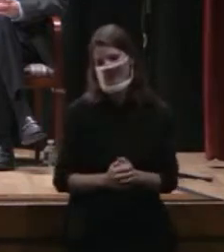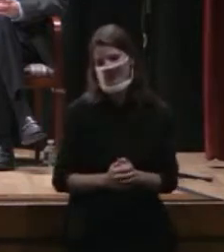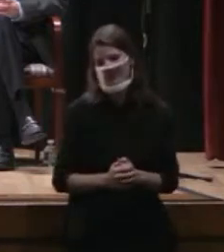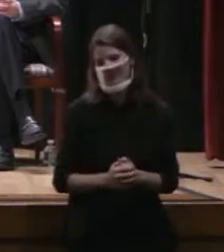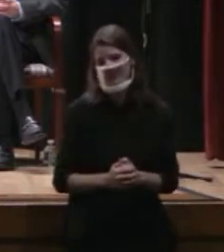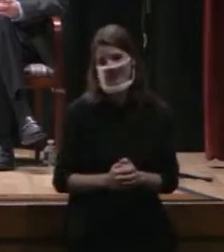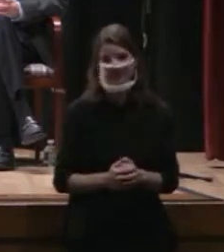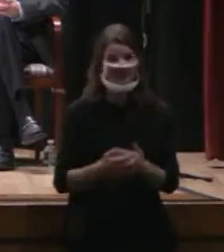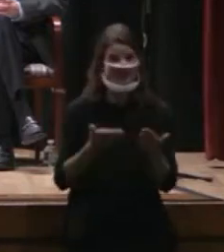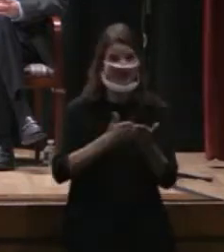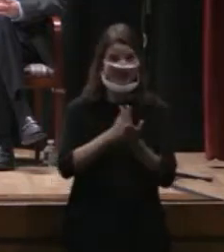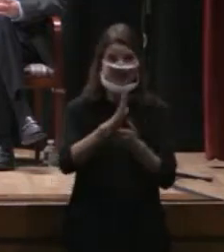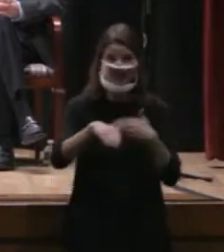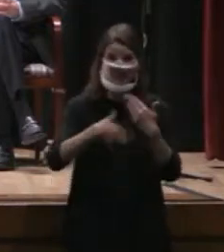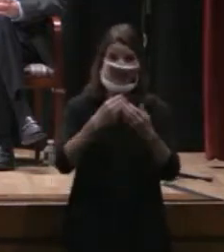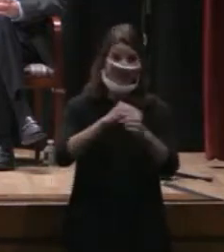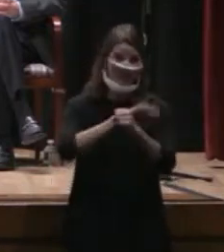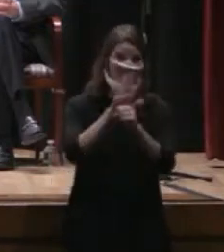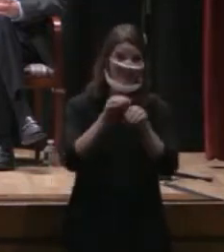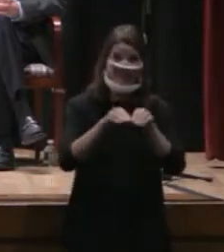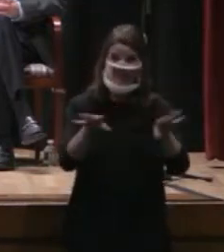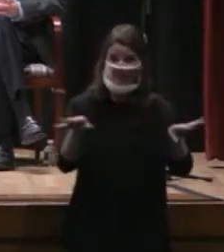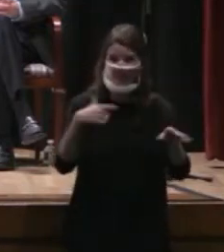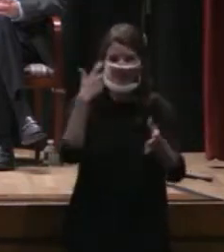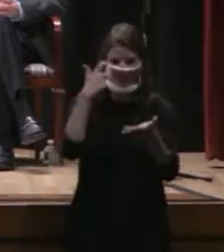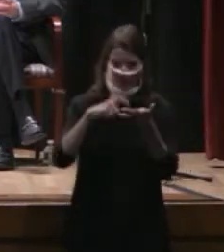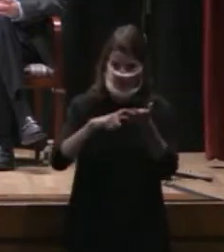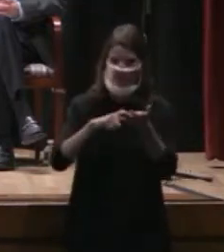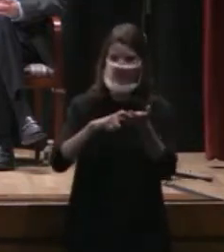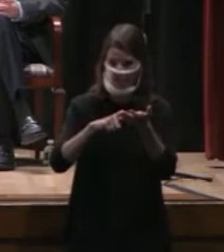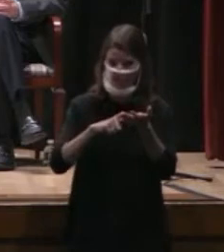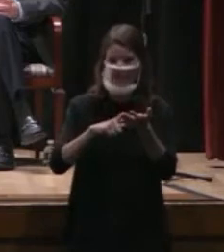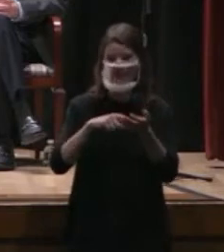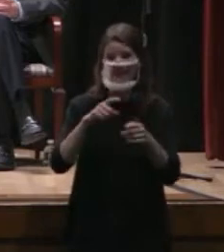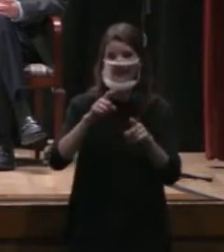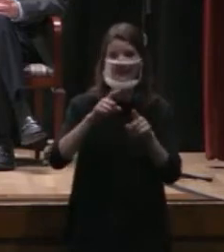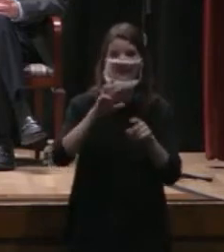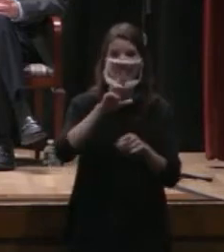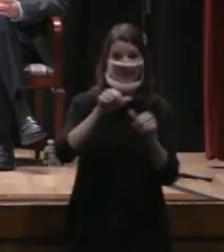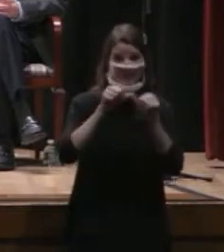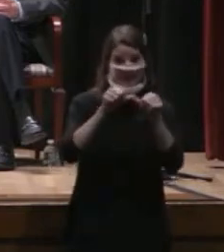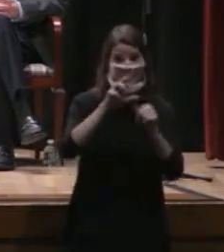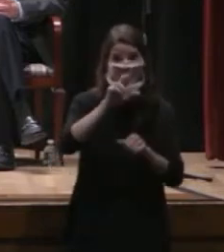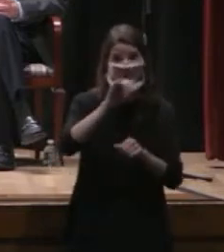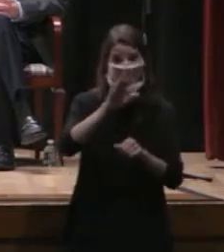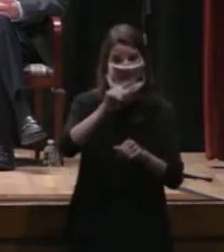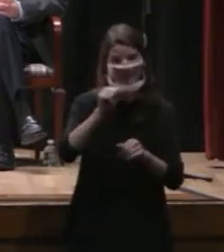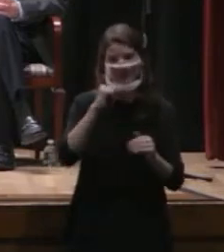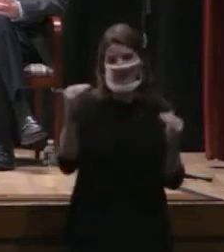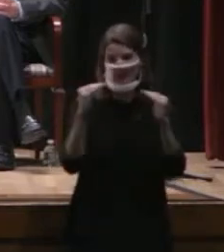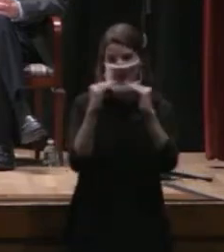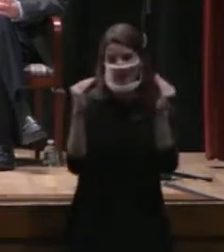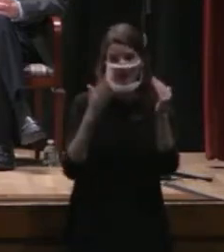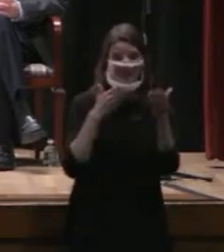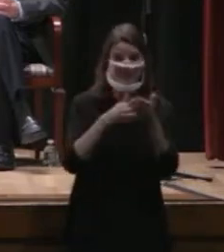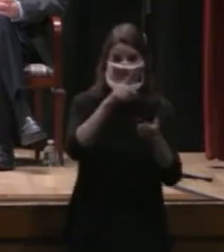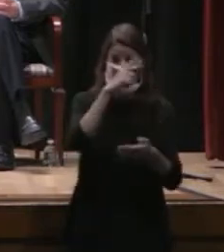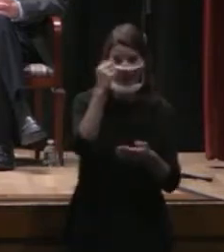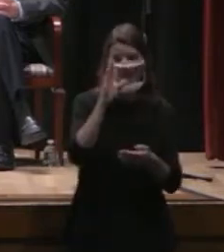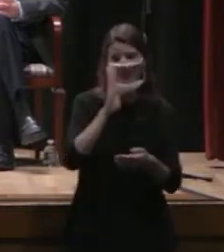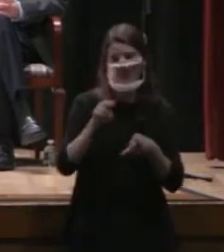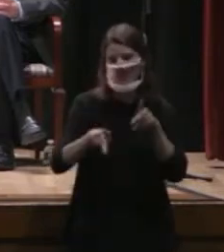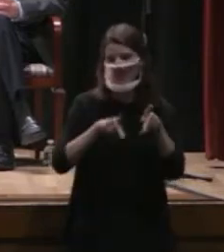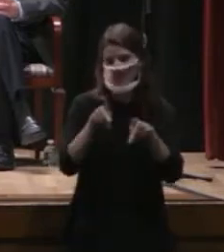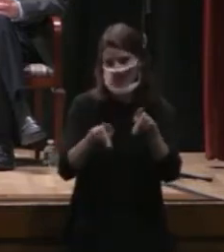And in the midst of this pandemic, we were also faced with continued racial injustices against Black and Brown